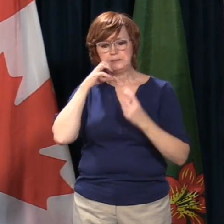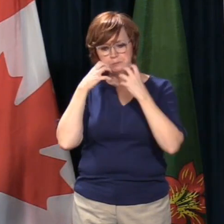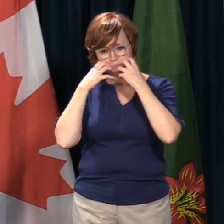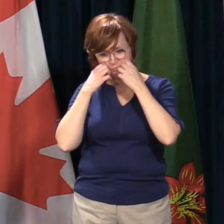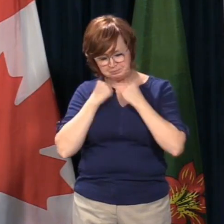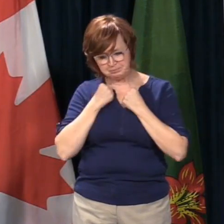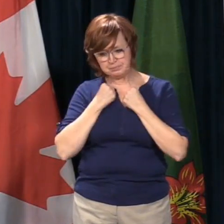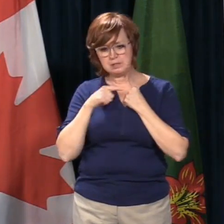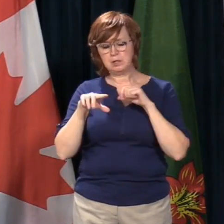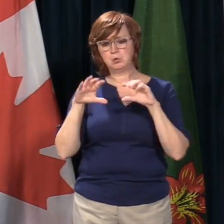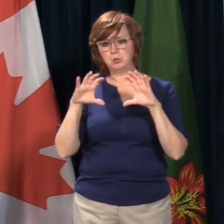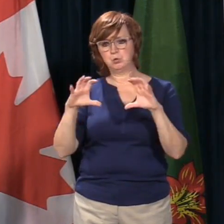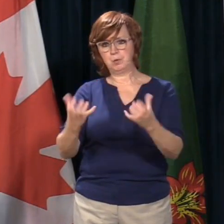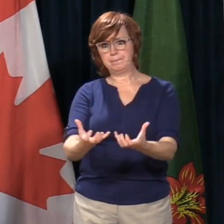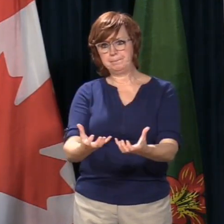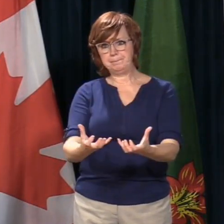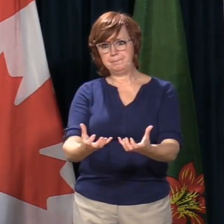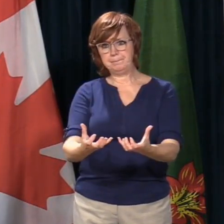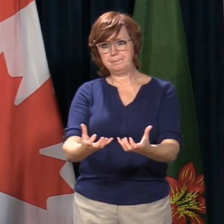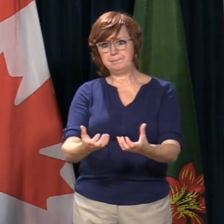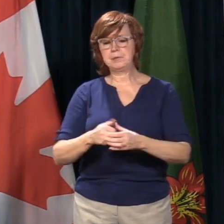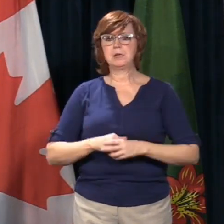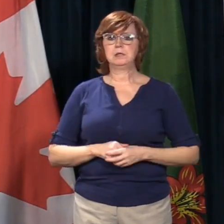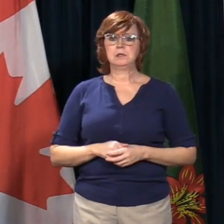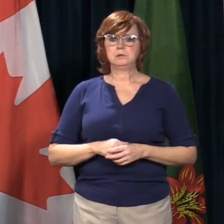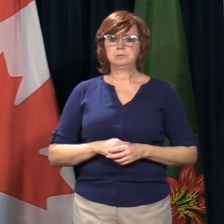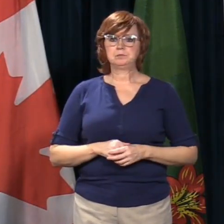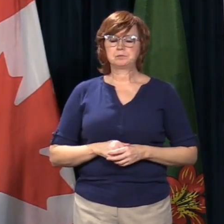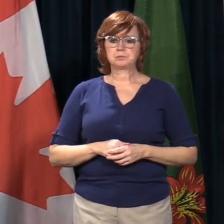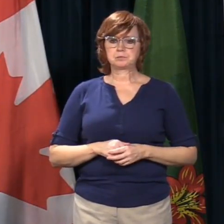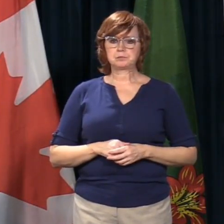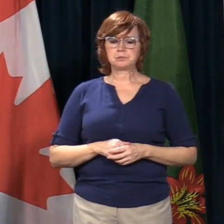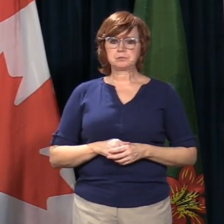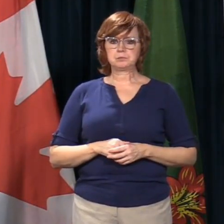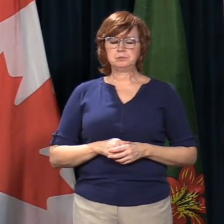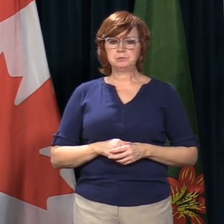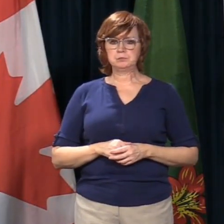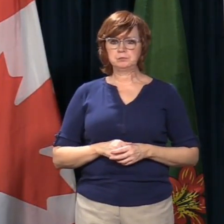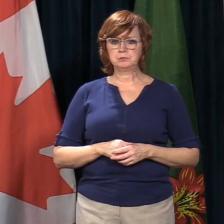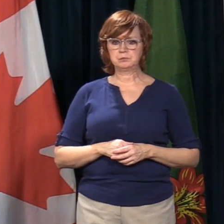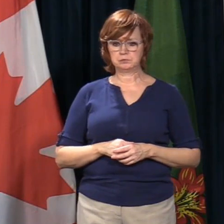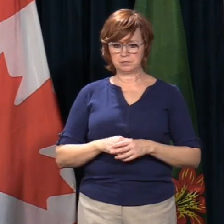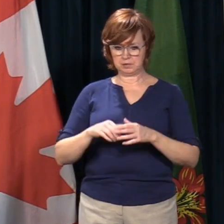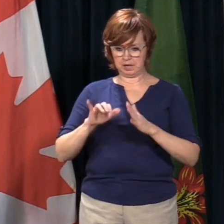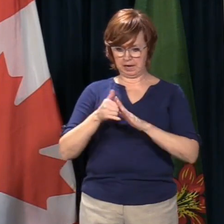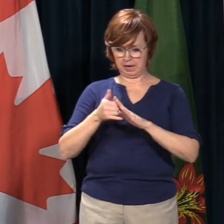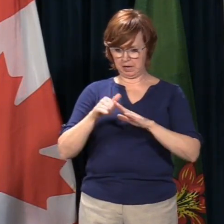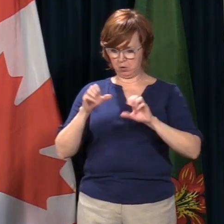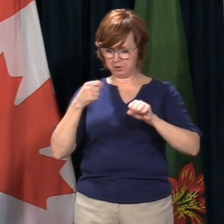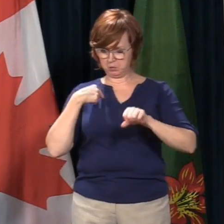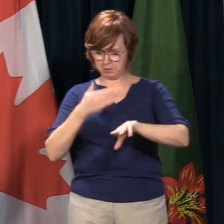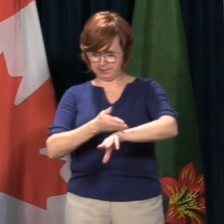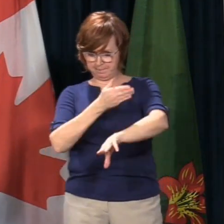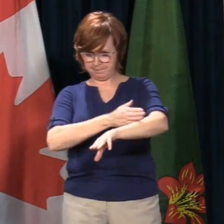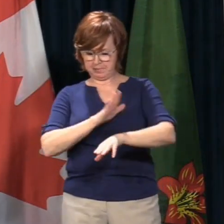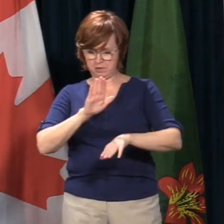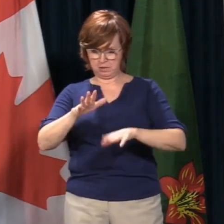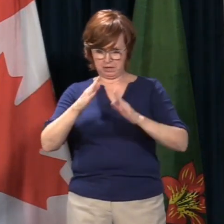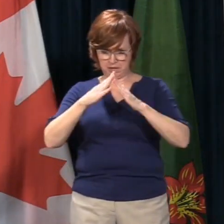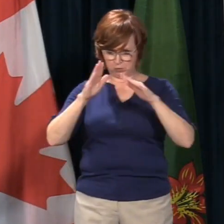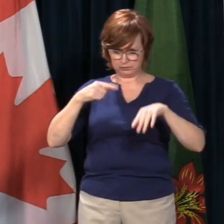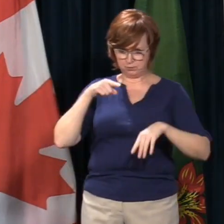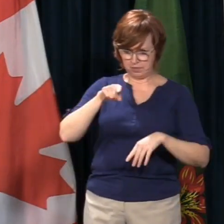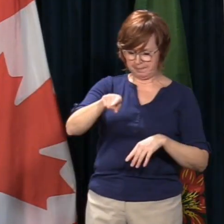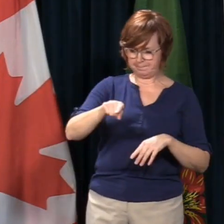can enhance the safety for long-term care and personal care home residents by changing up our testing to do either